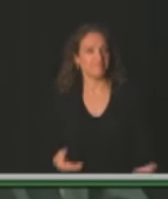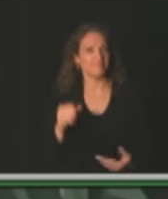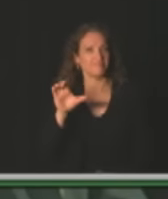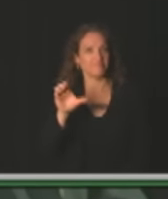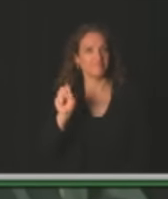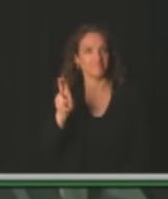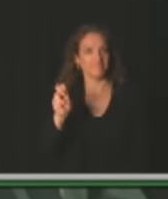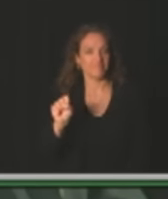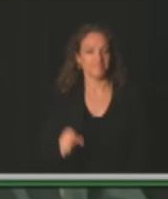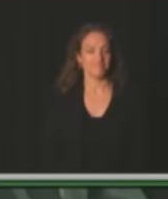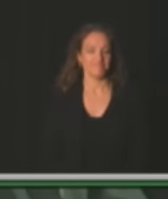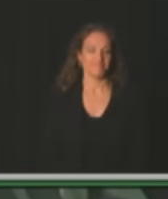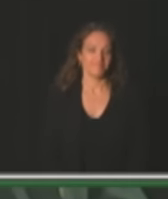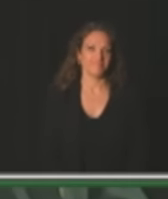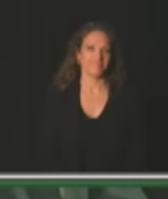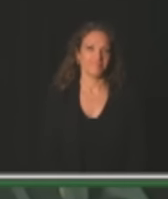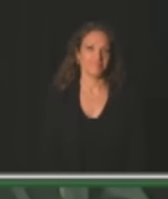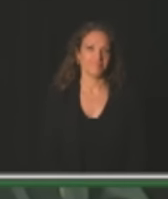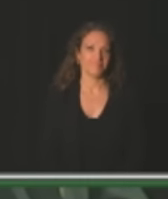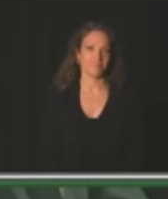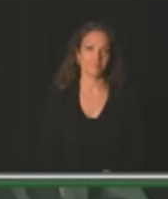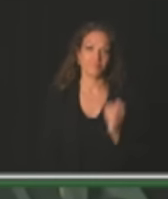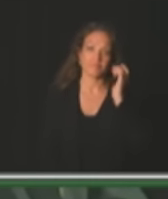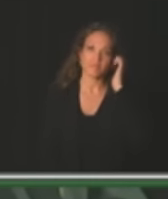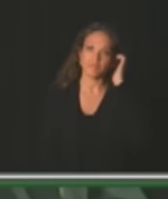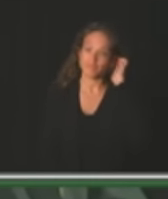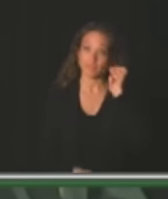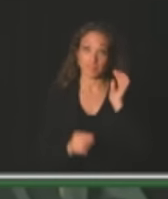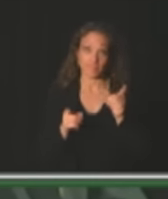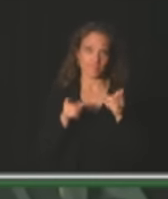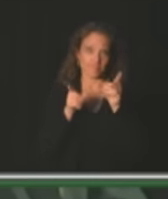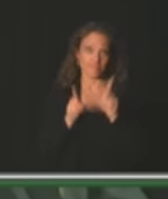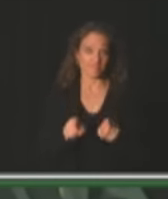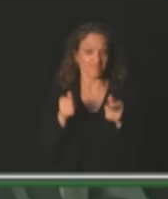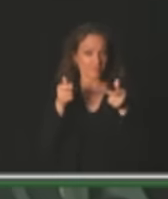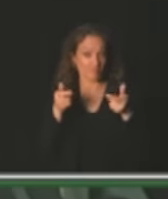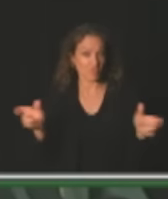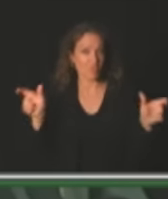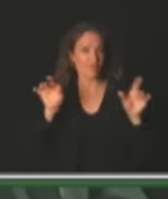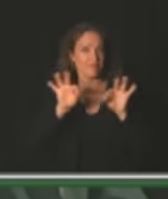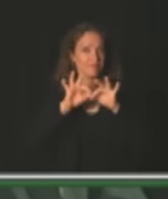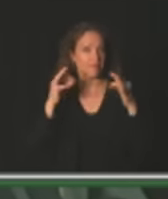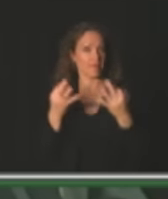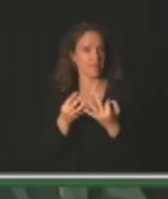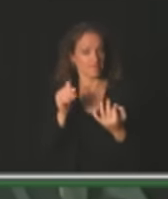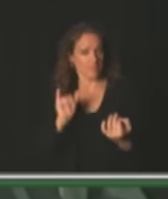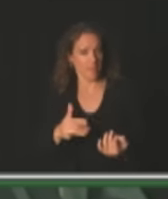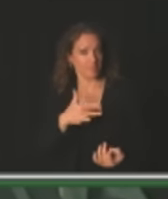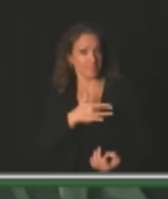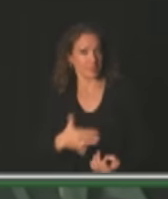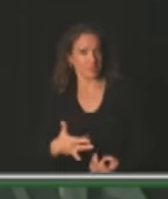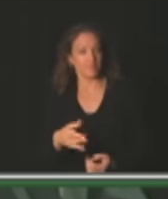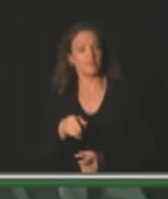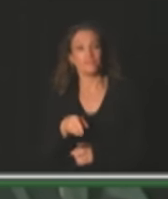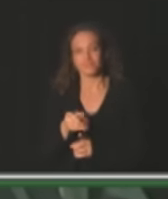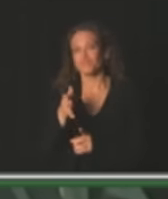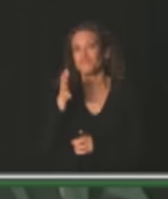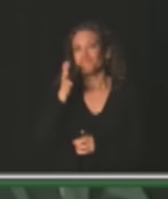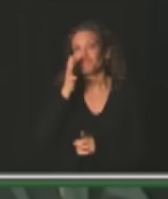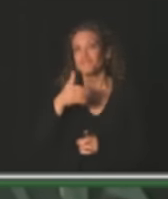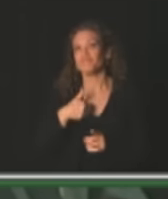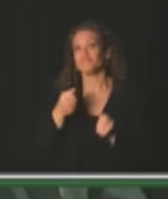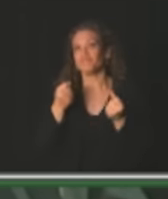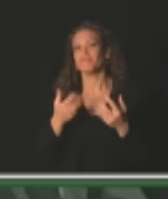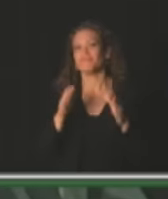State. When you have a large family like this, you have a lot of great things